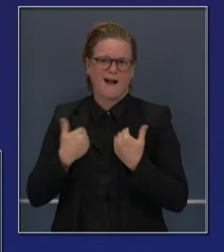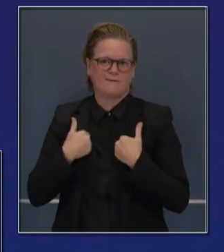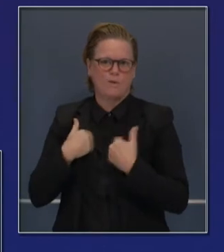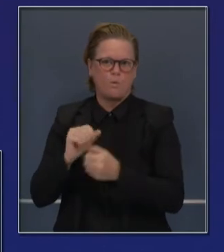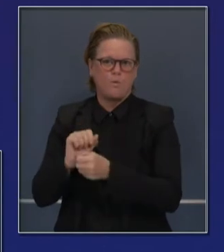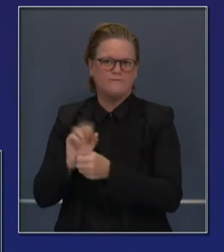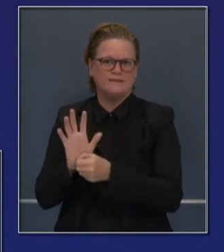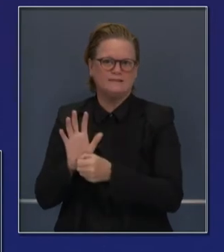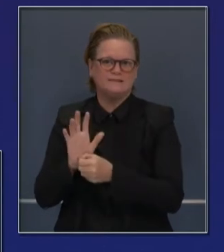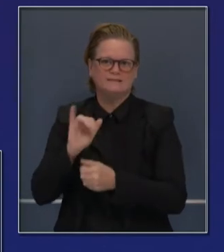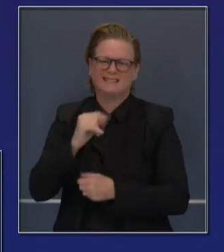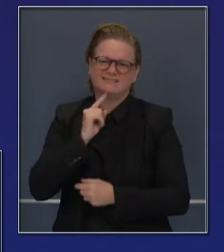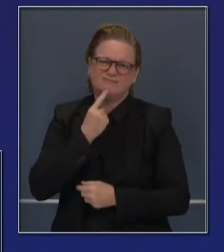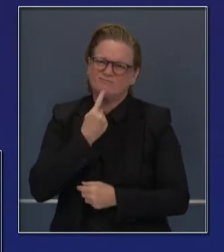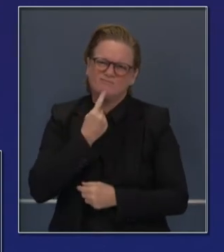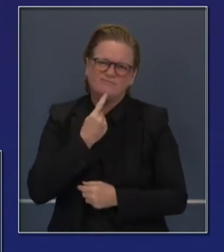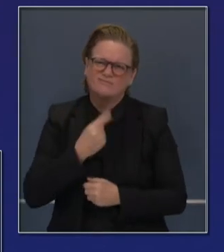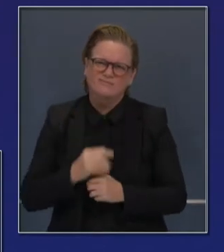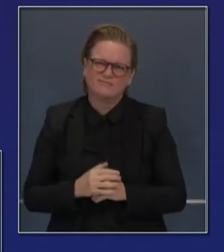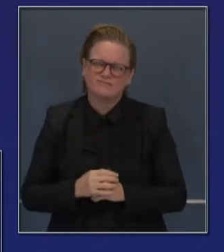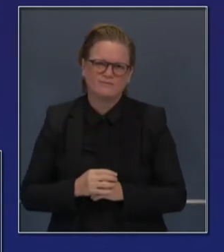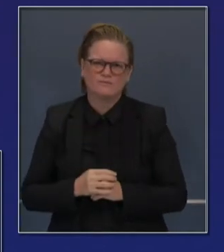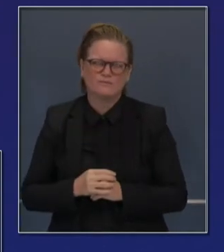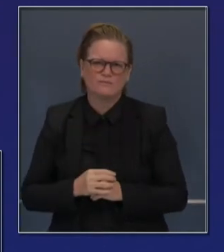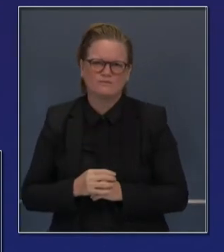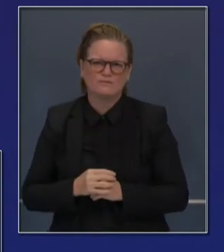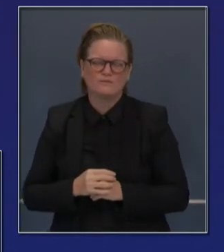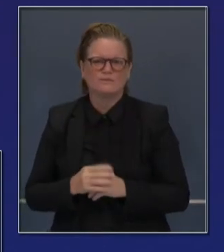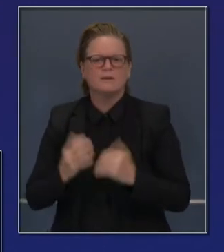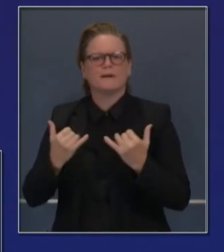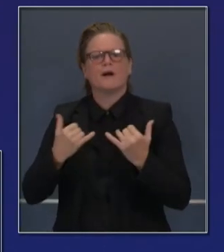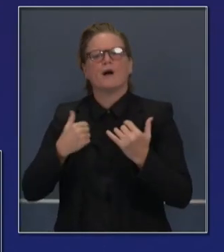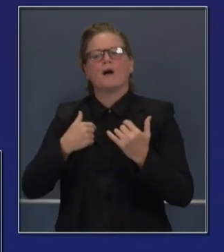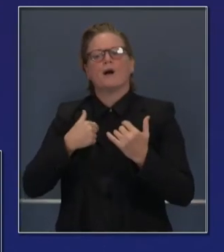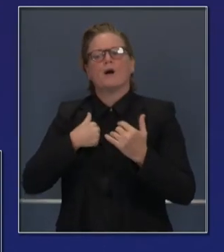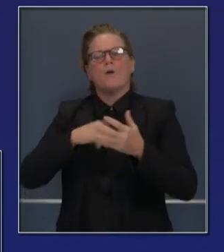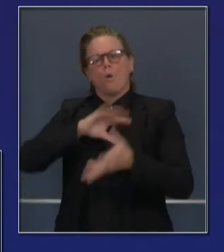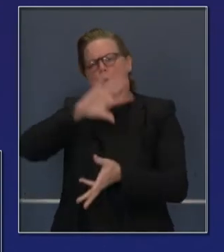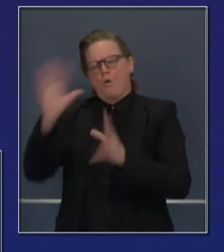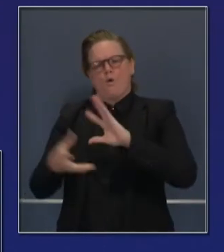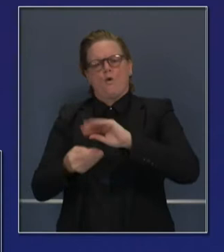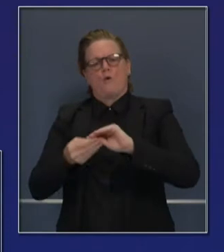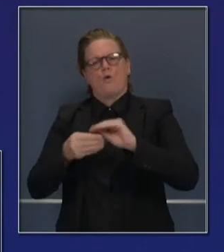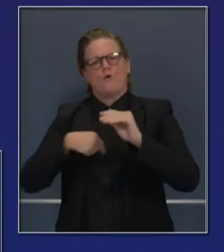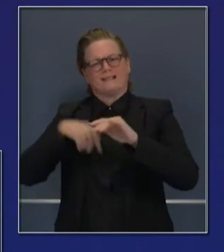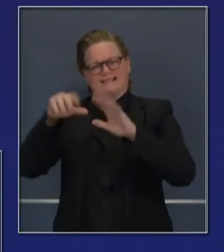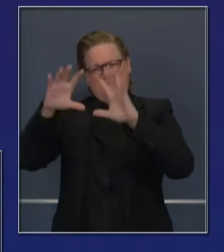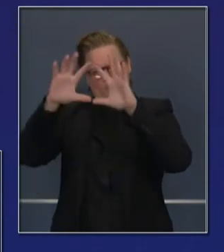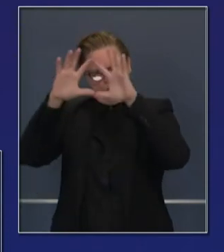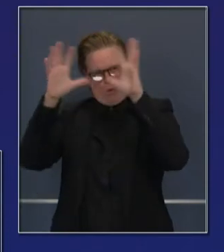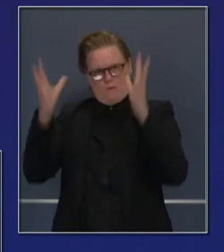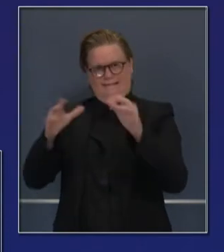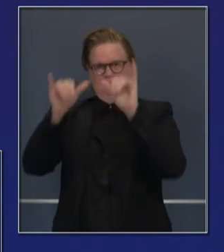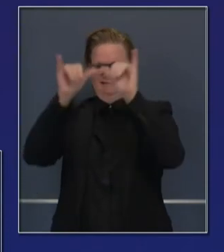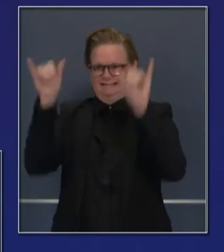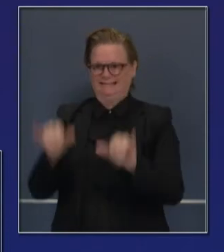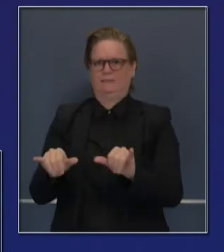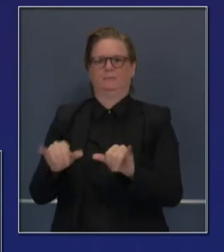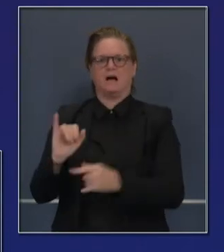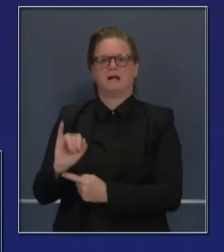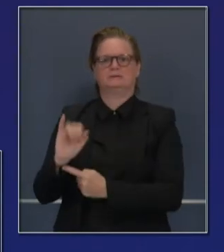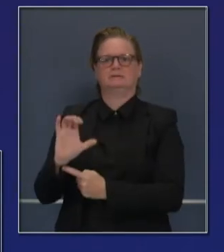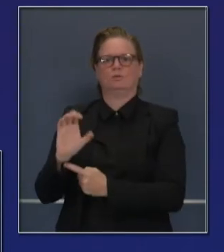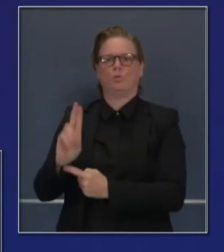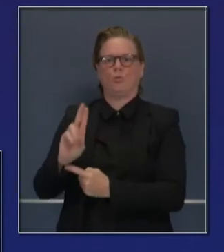for COVID-19. But let's take a look at the overall ICU system that's being occupied by individuals,